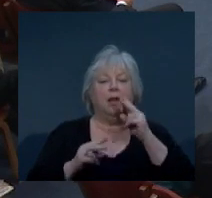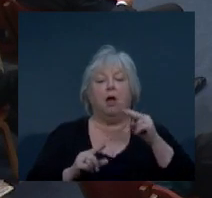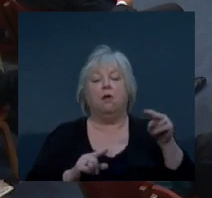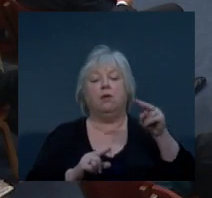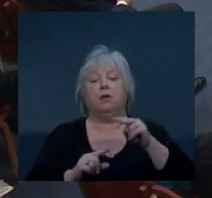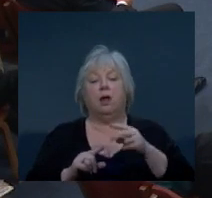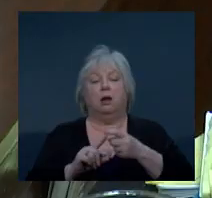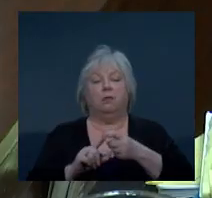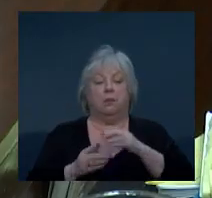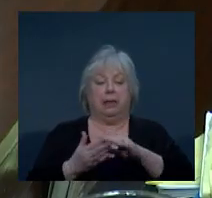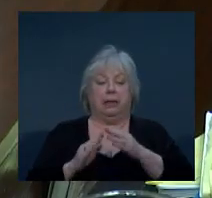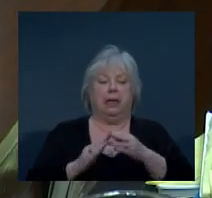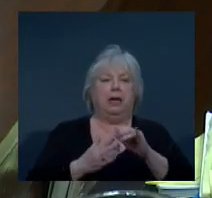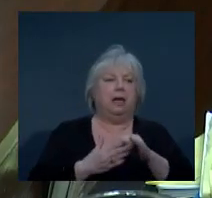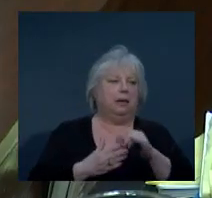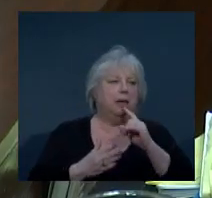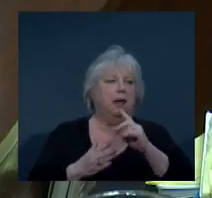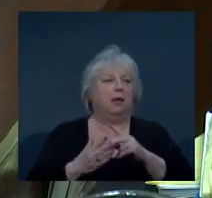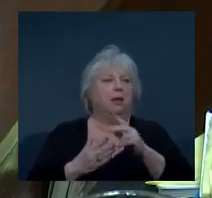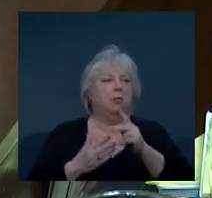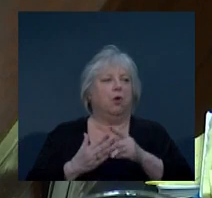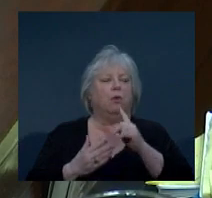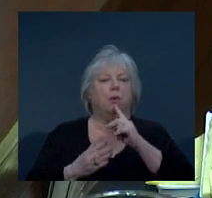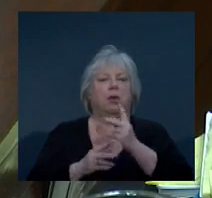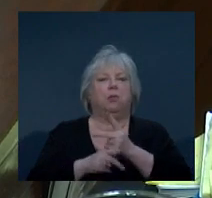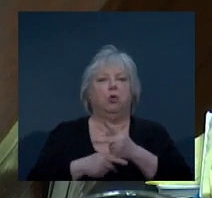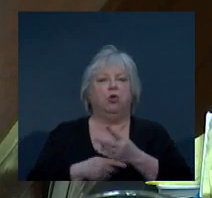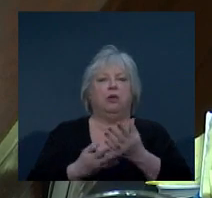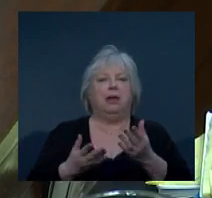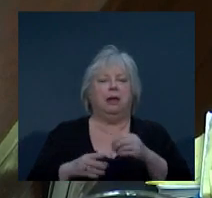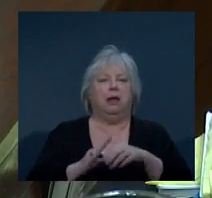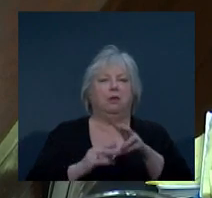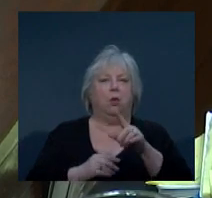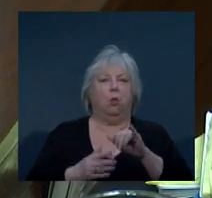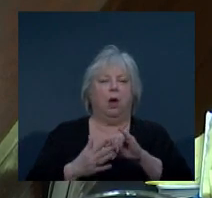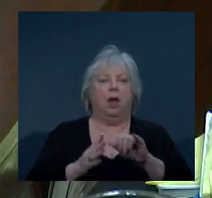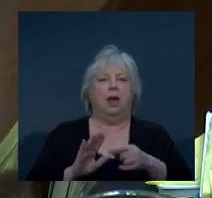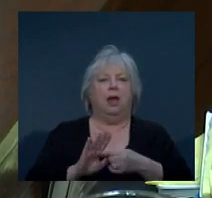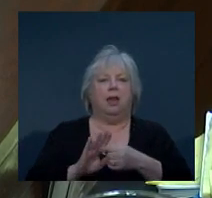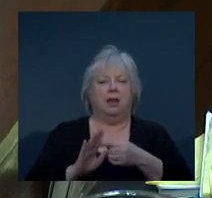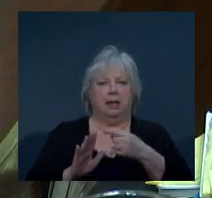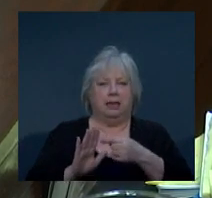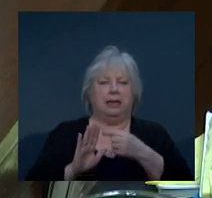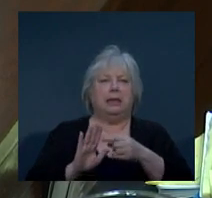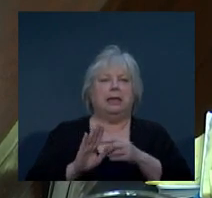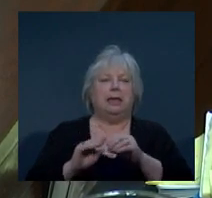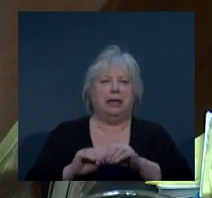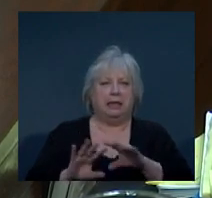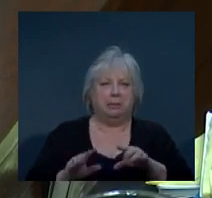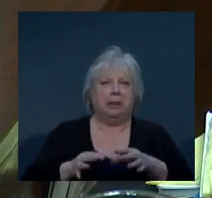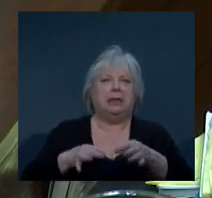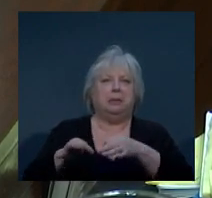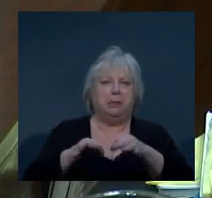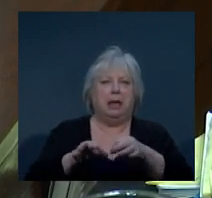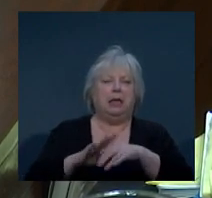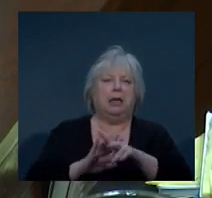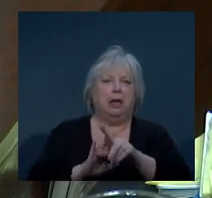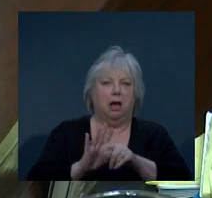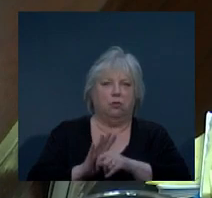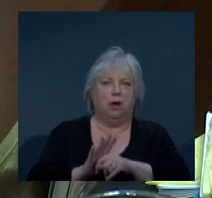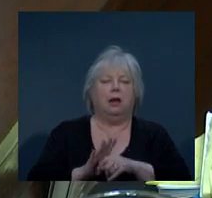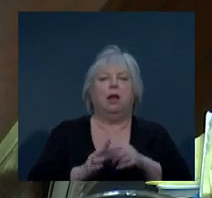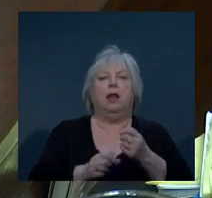from the city is that the program is producing things in the way that's set forth in the contract. One of the things that came out of last